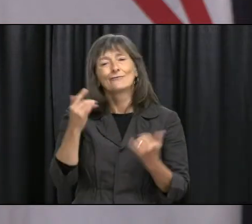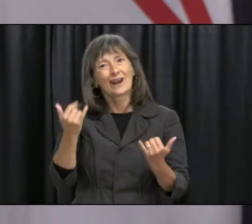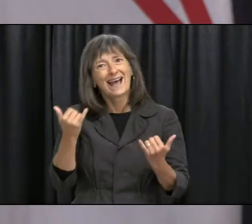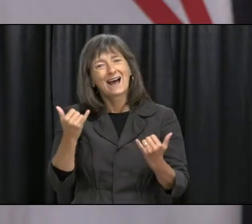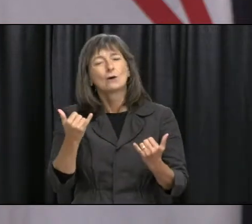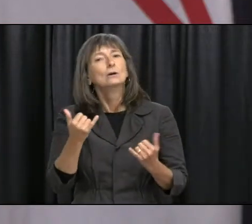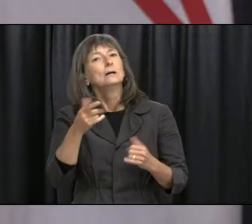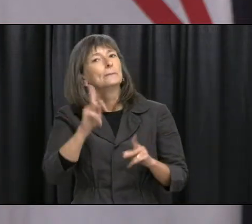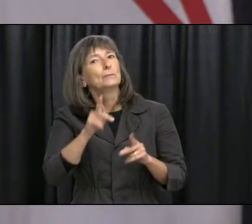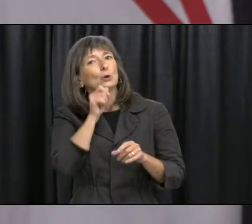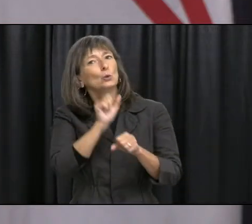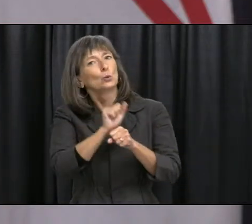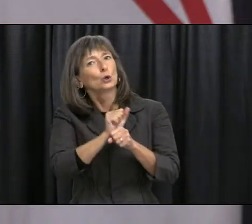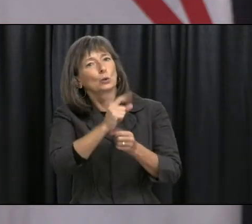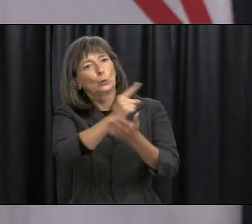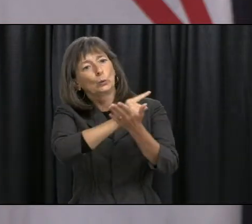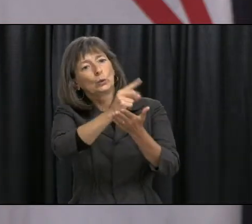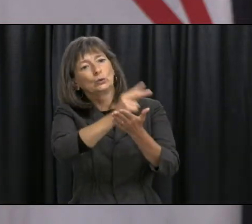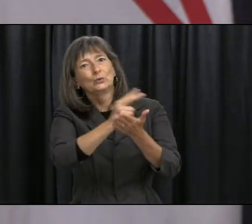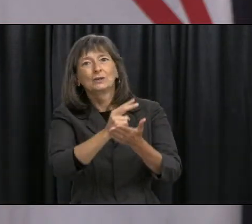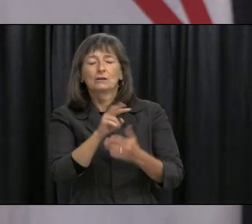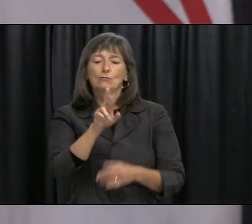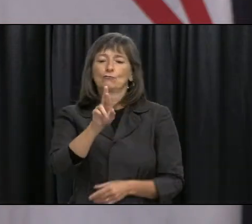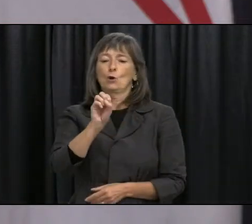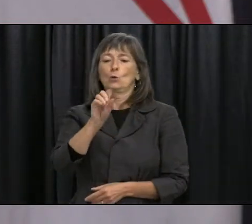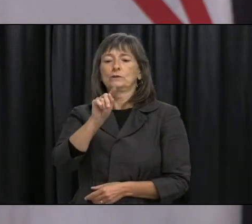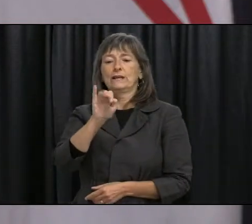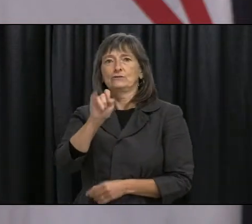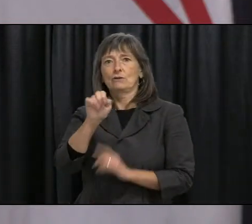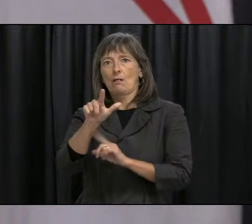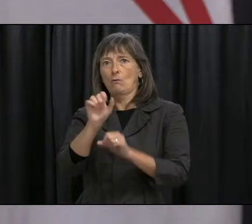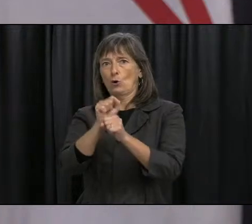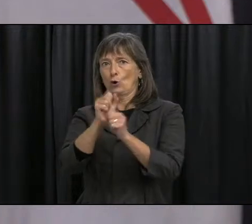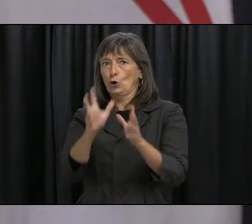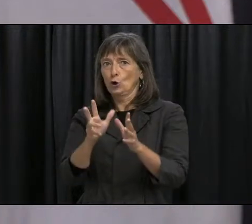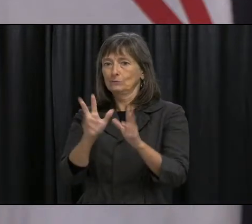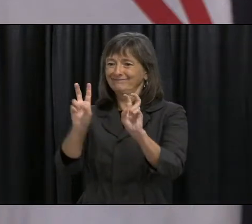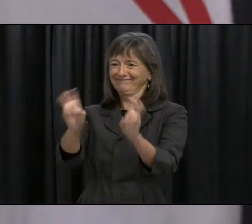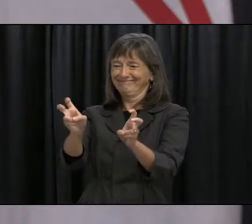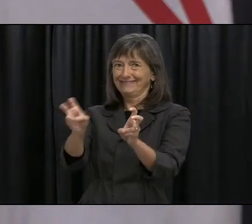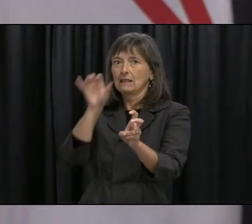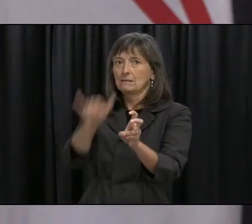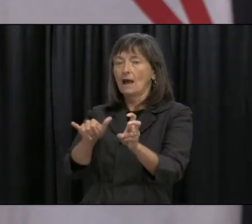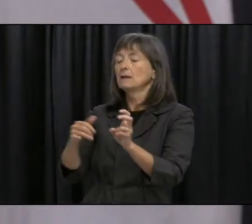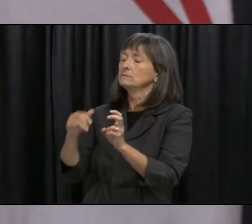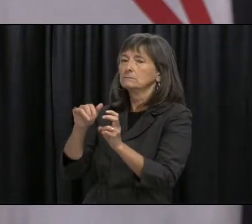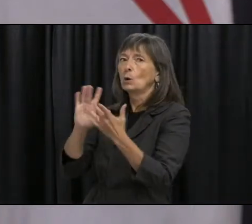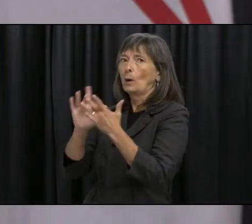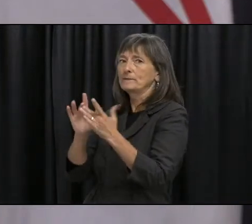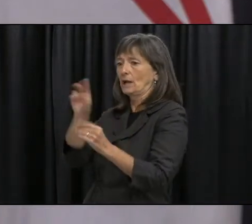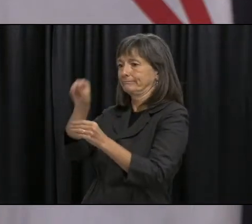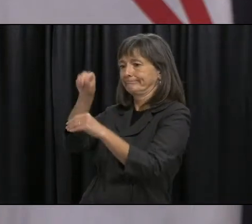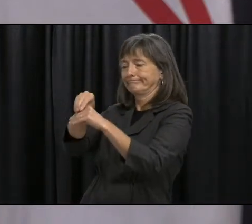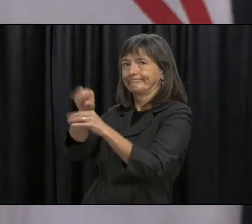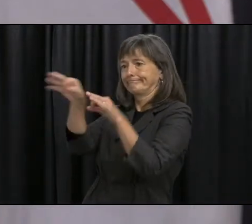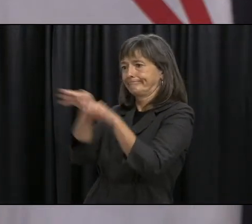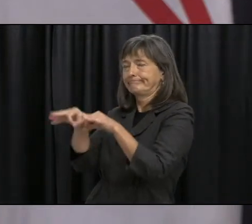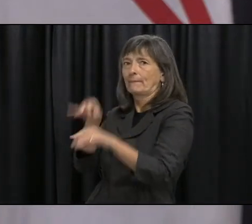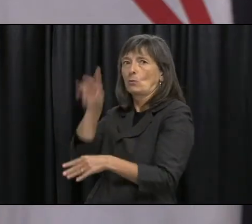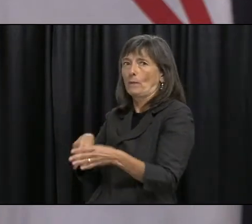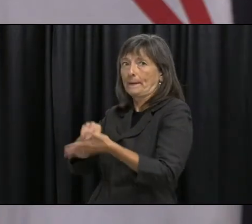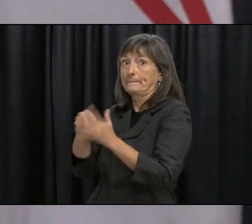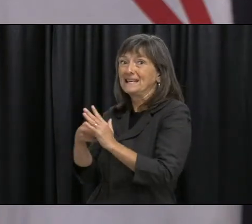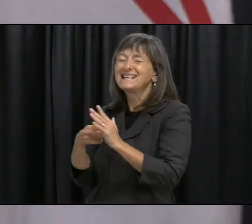rotational workers. So those will be people, we have a definition of that on the website, but it will apply to people who are regularly going back and forth